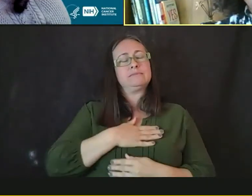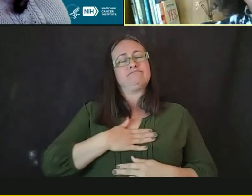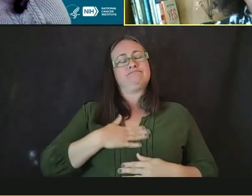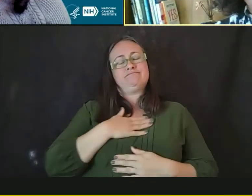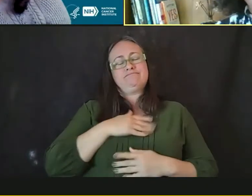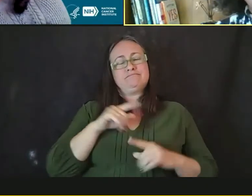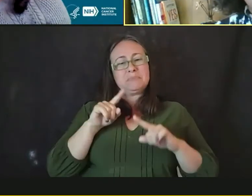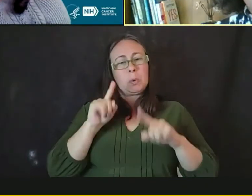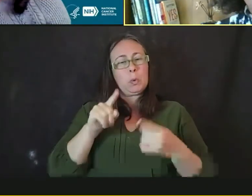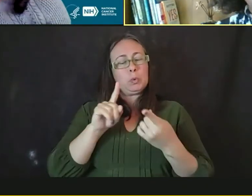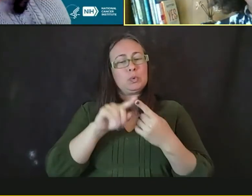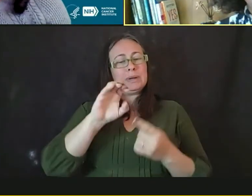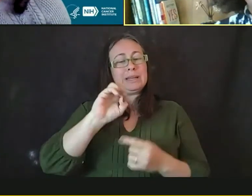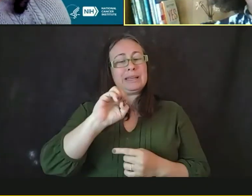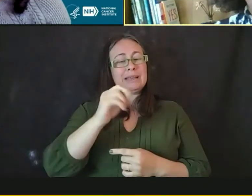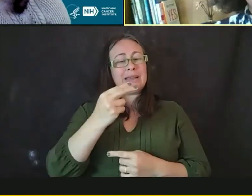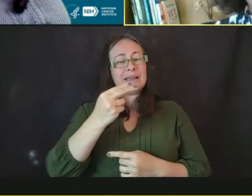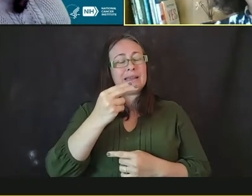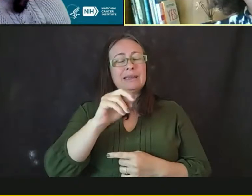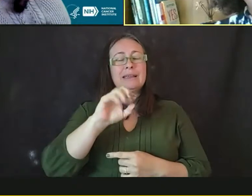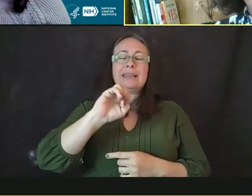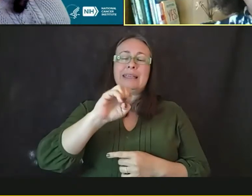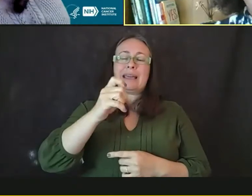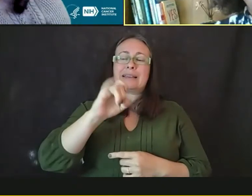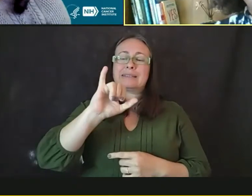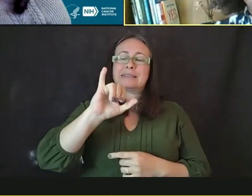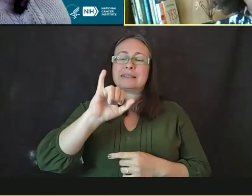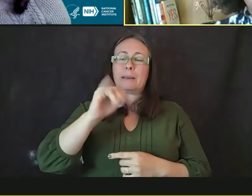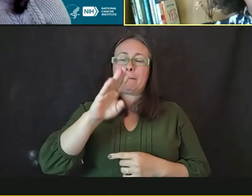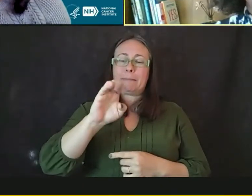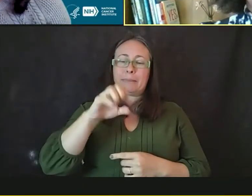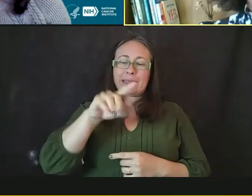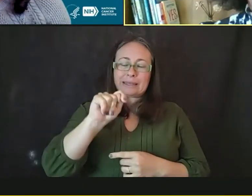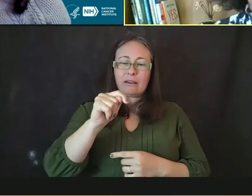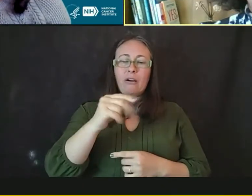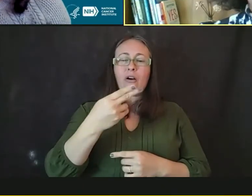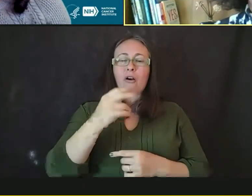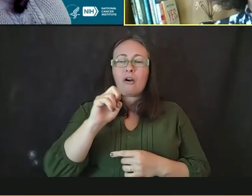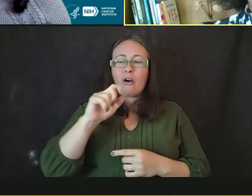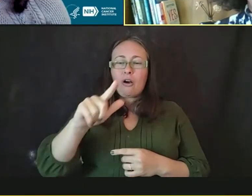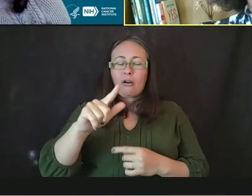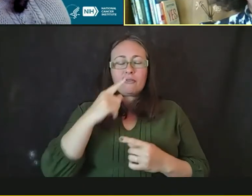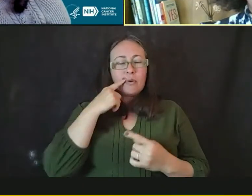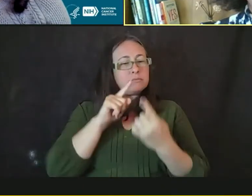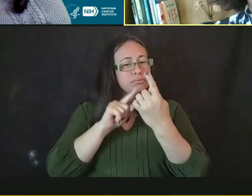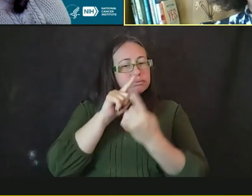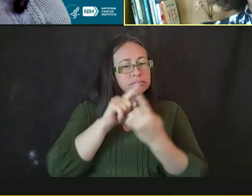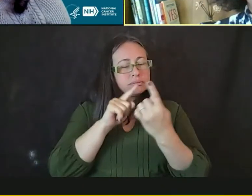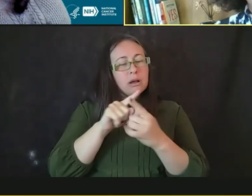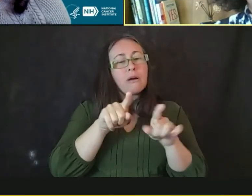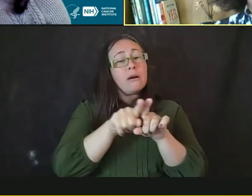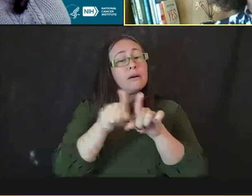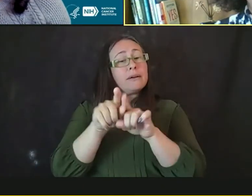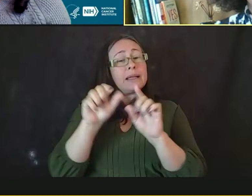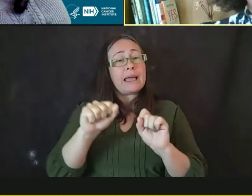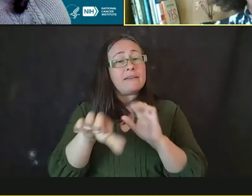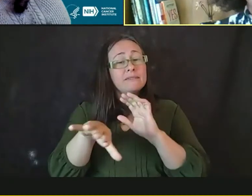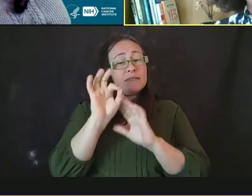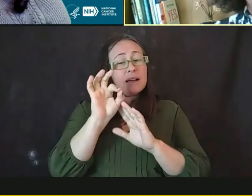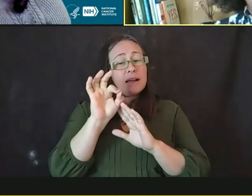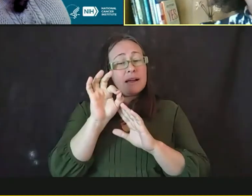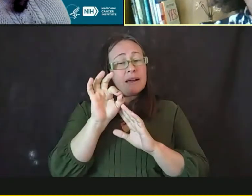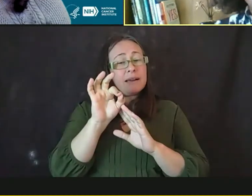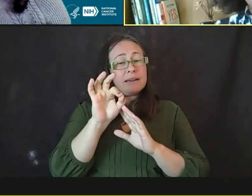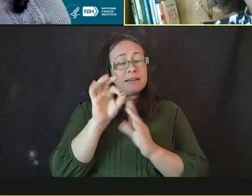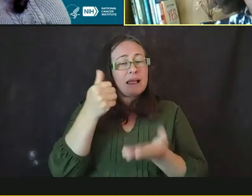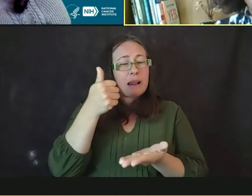visit our exhibit hall staff for a chat or a one-on-one opportunity. And you can always find contact information in the help